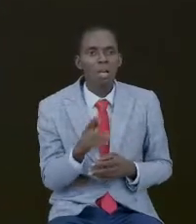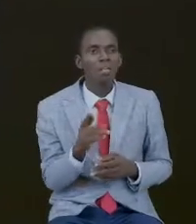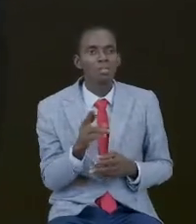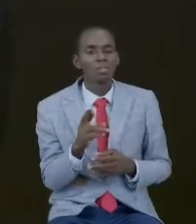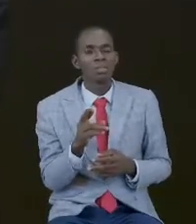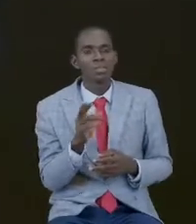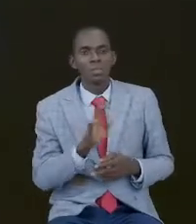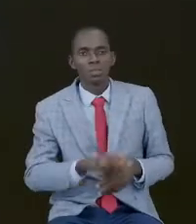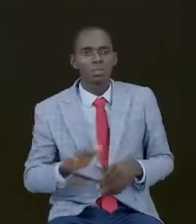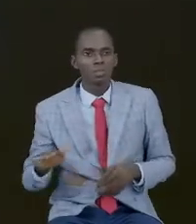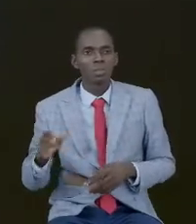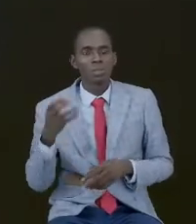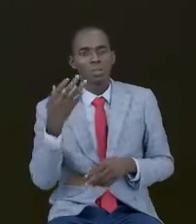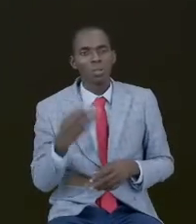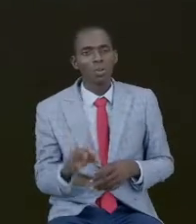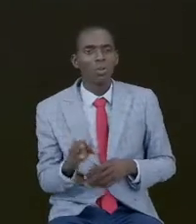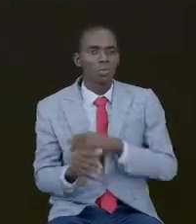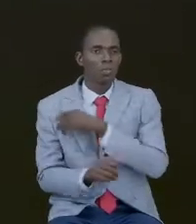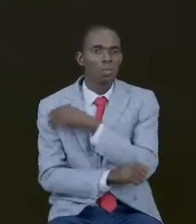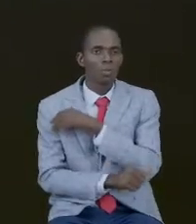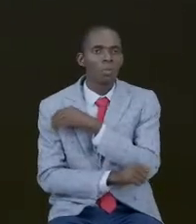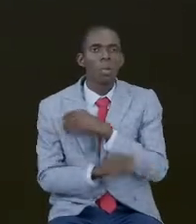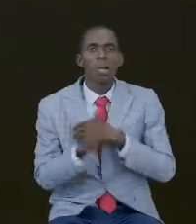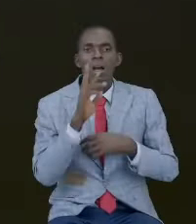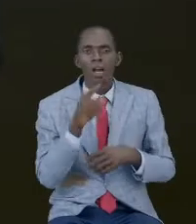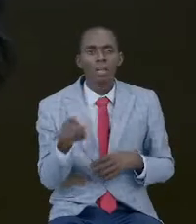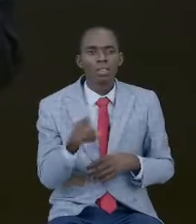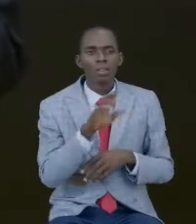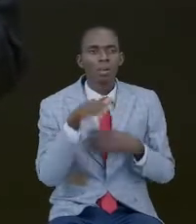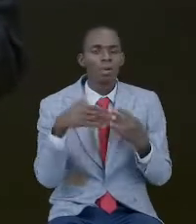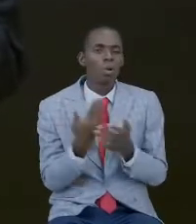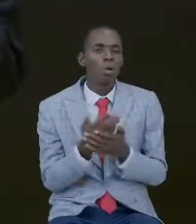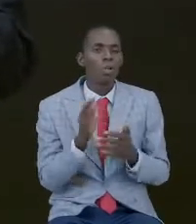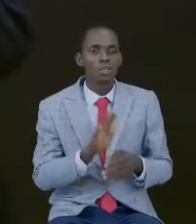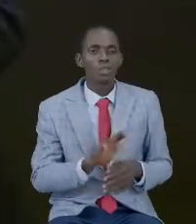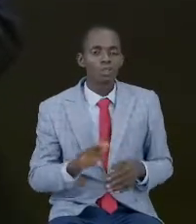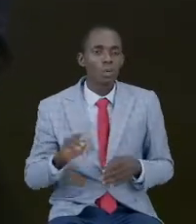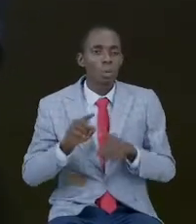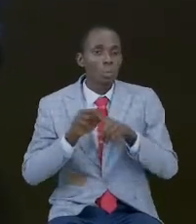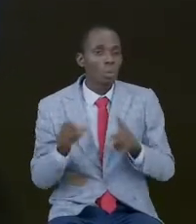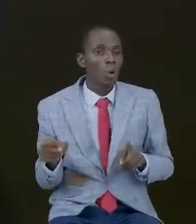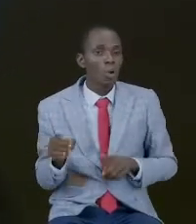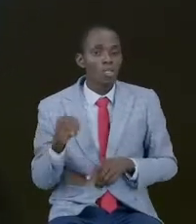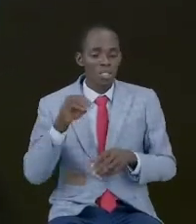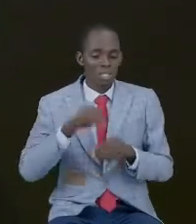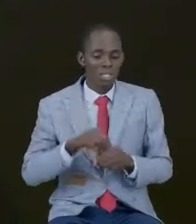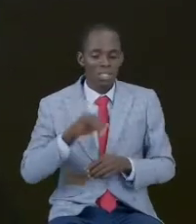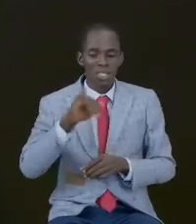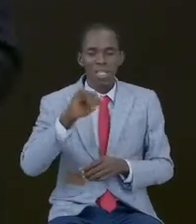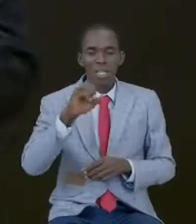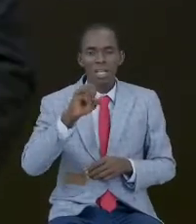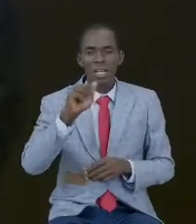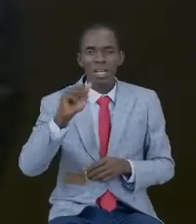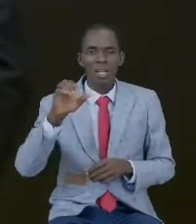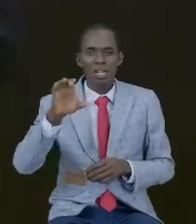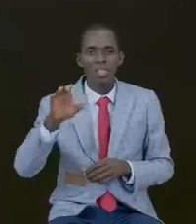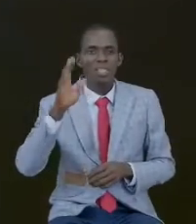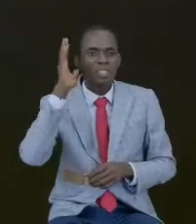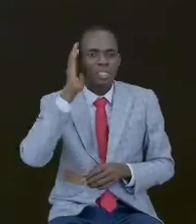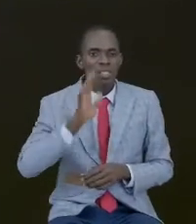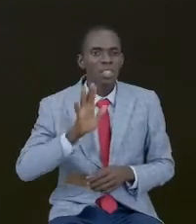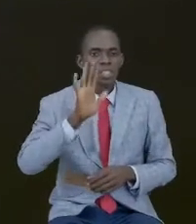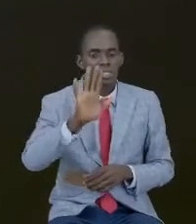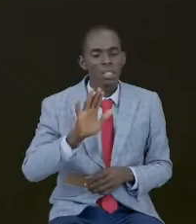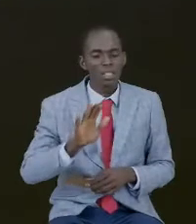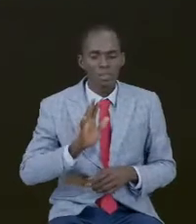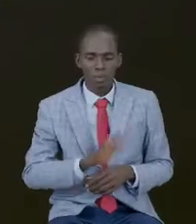of Abraham, are they all children, but in Isaac shall thy seed be called.